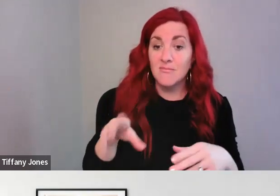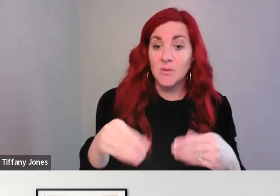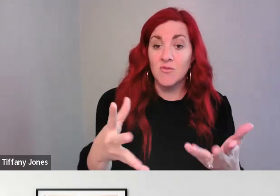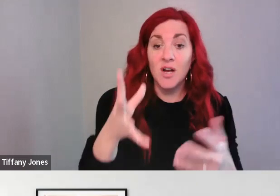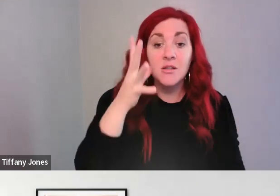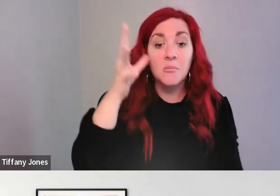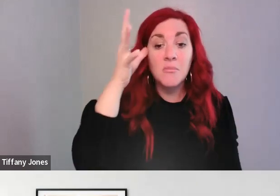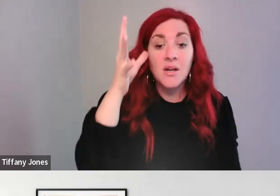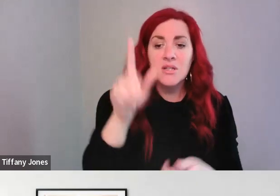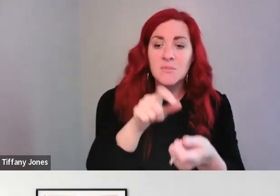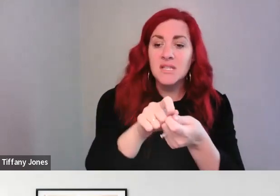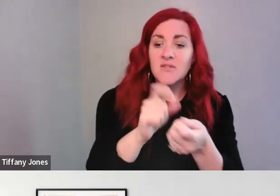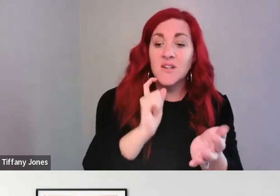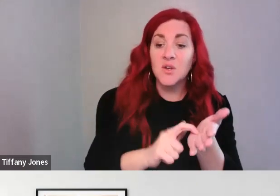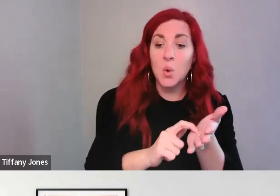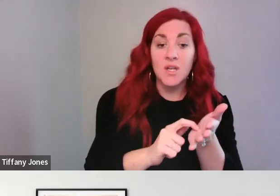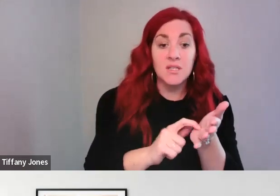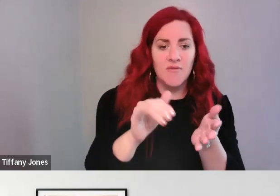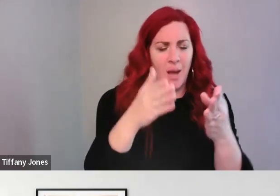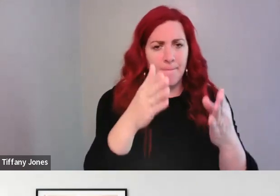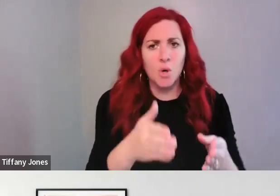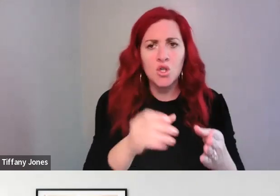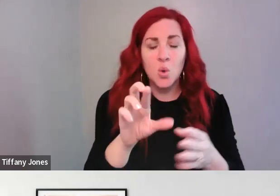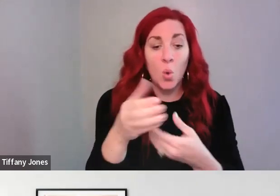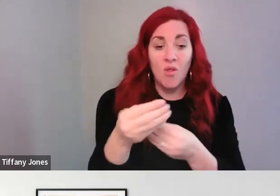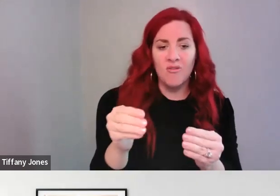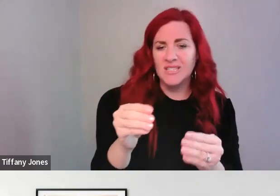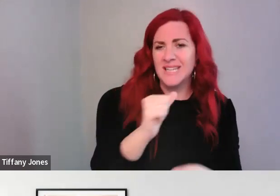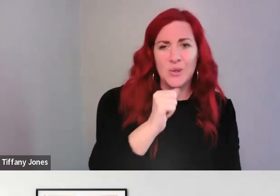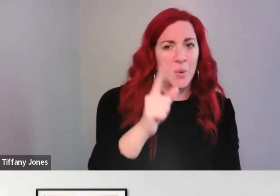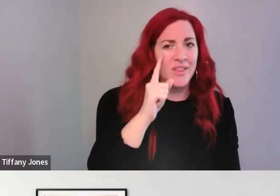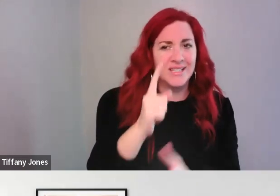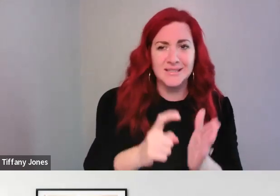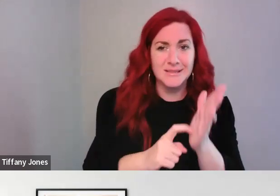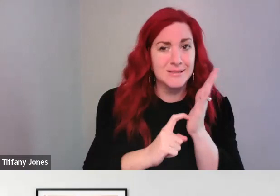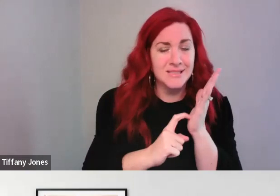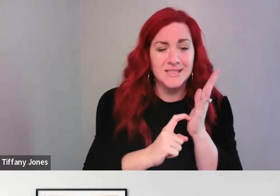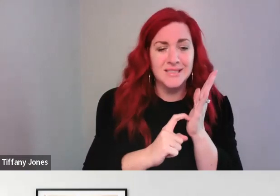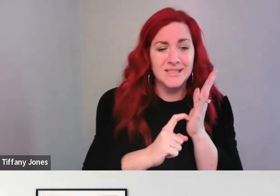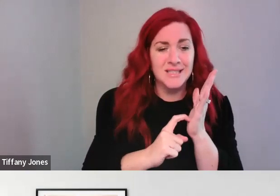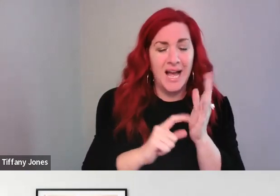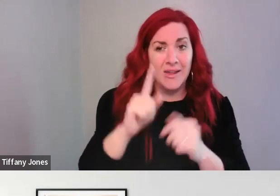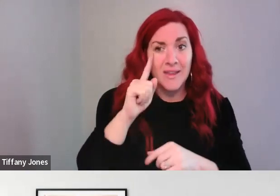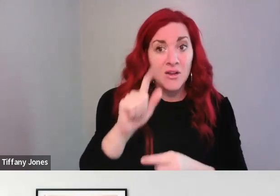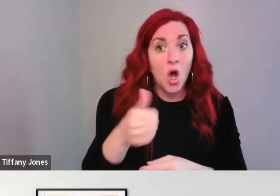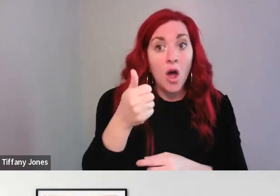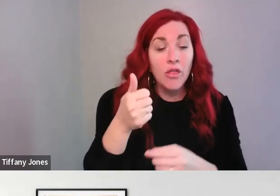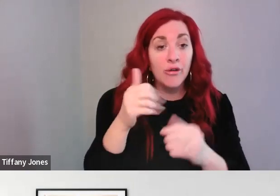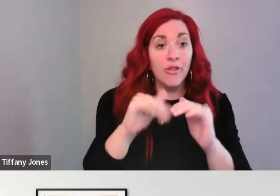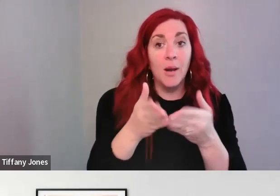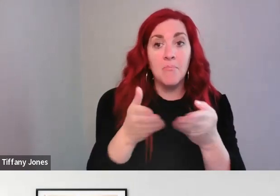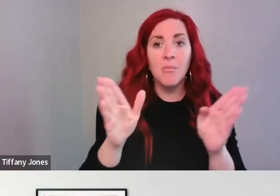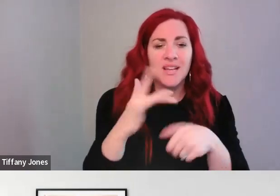of the existence of that person or that office, I don't think is required, other than having it publicly available, like through